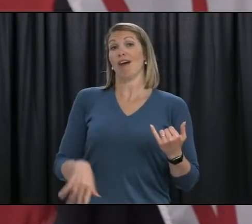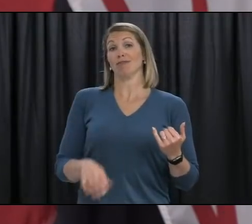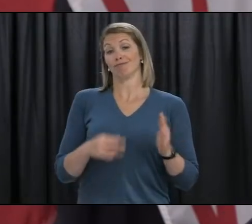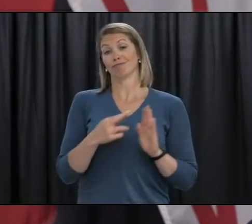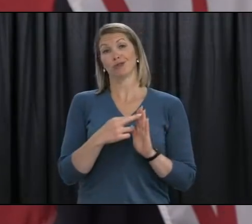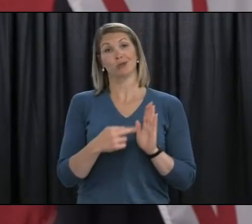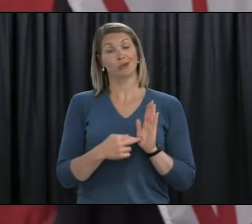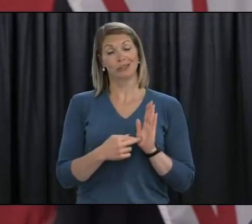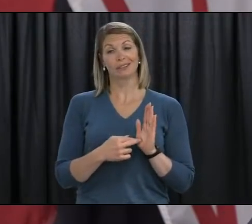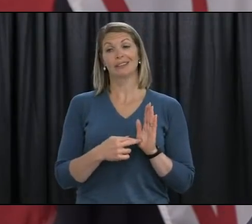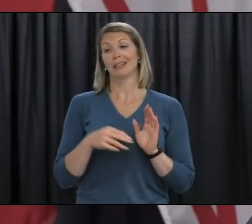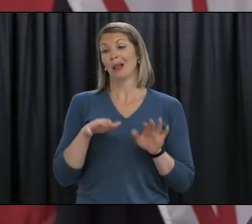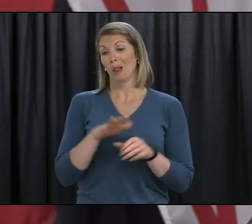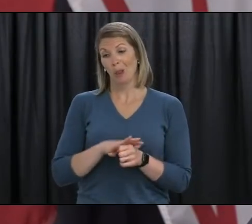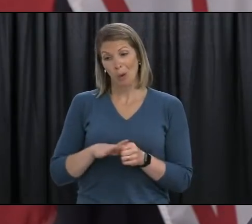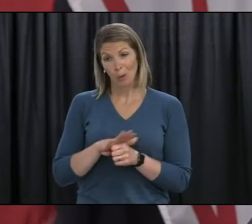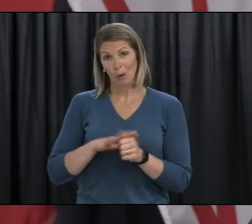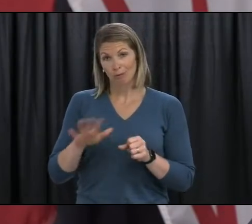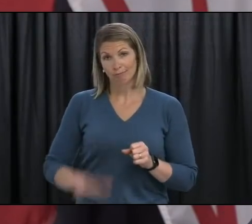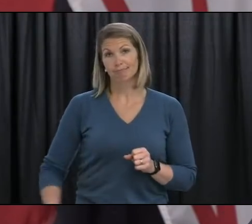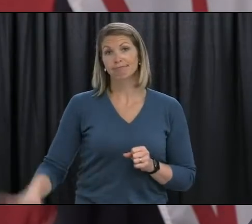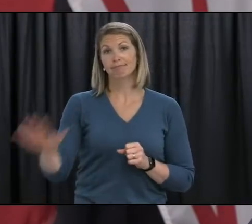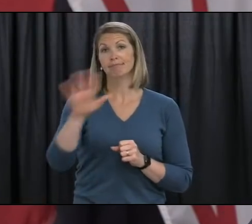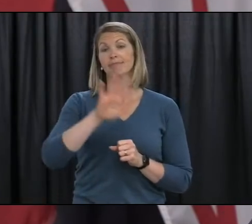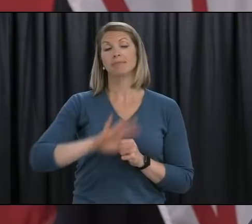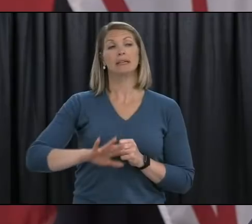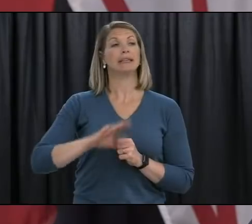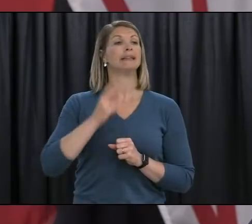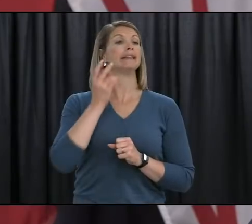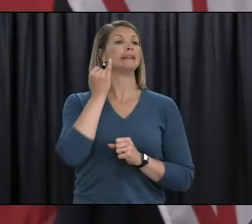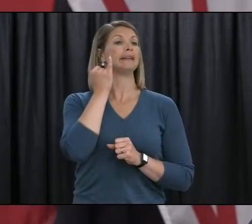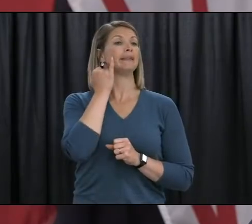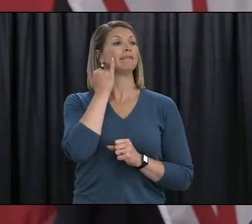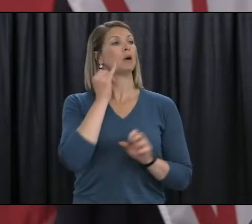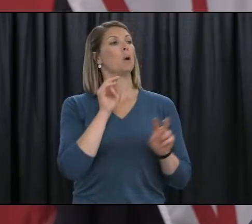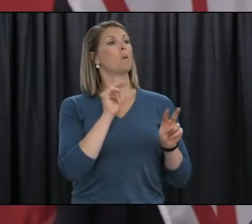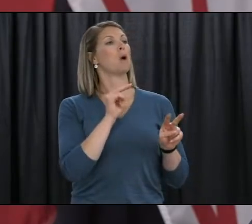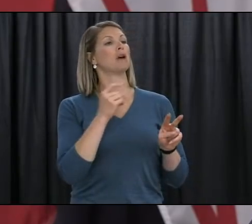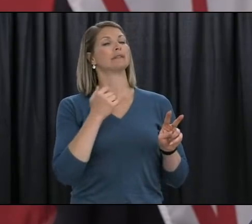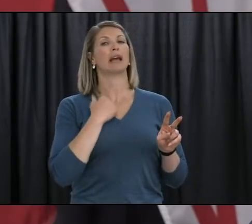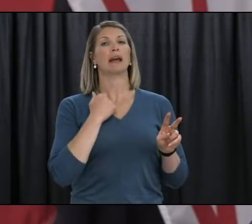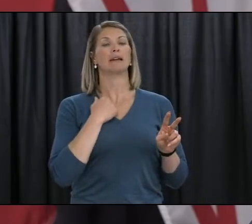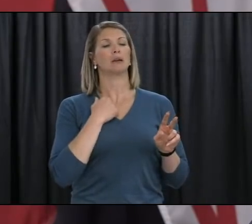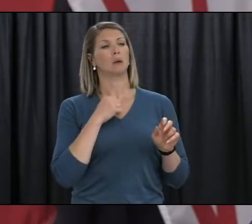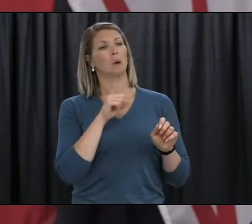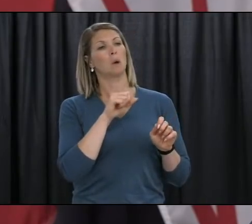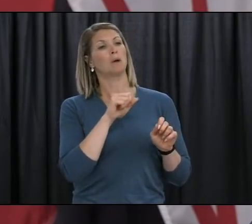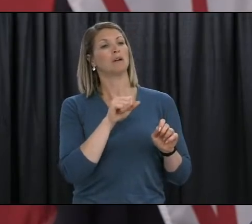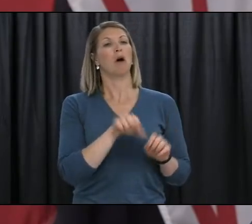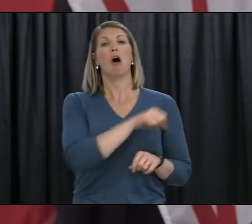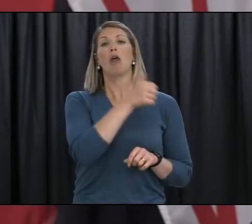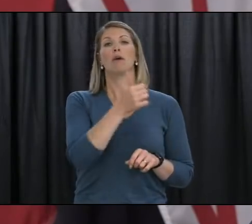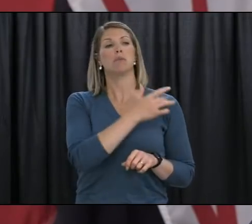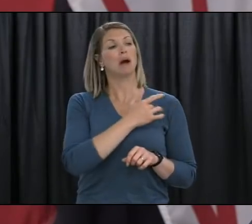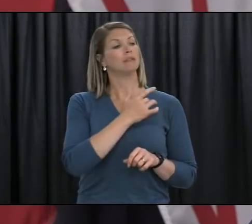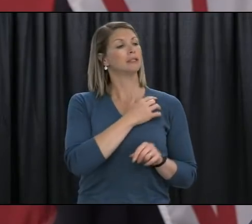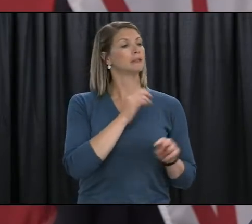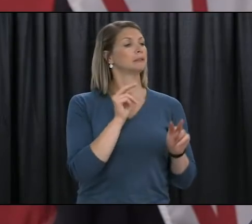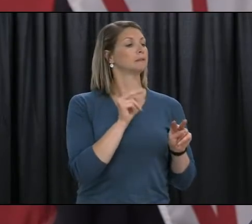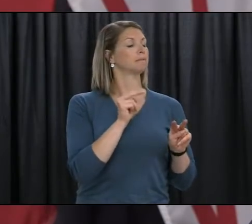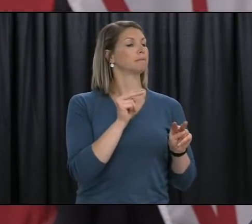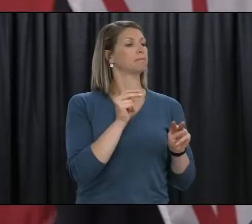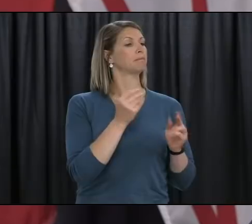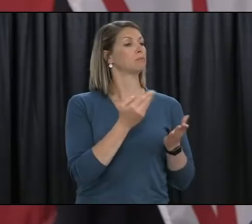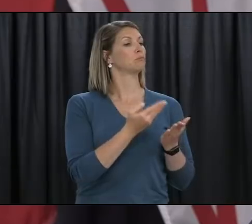safely, and then I guess using the advice and the evidence that we see what's happening inside a province and outside a province,